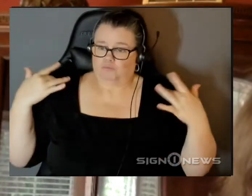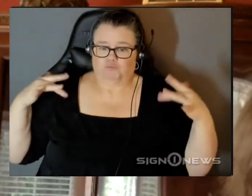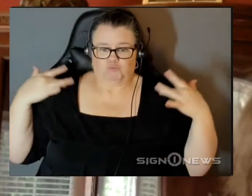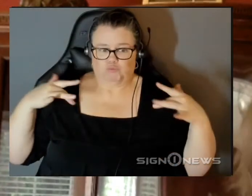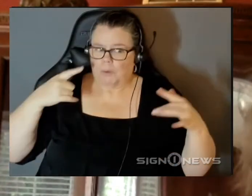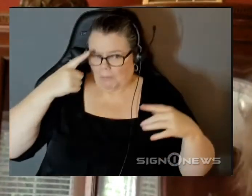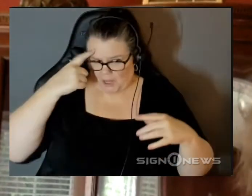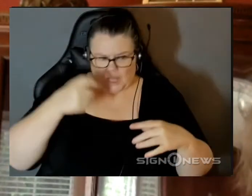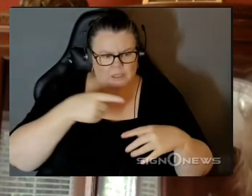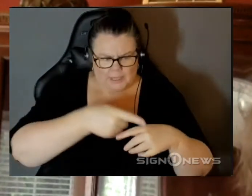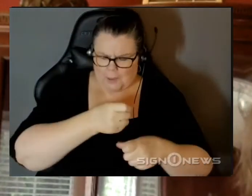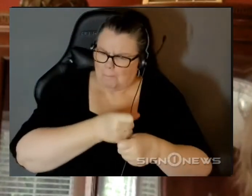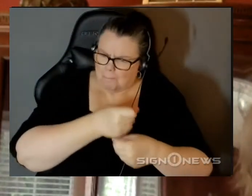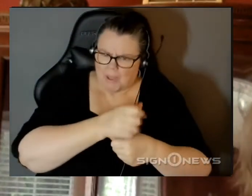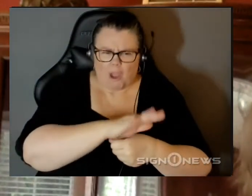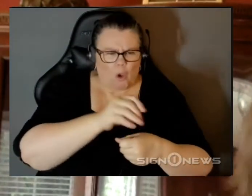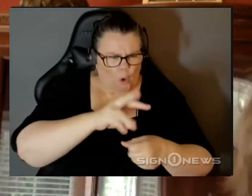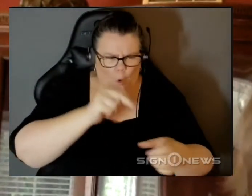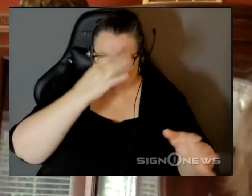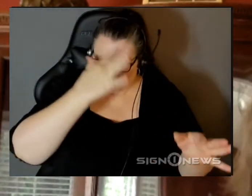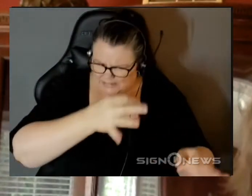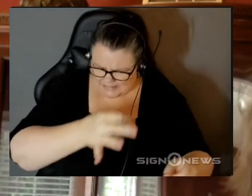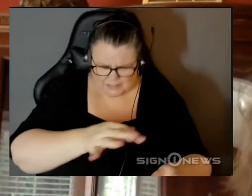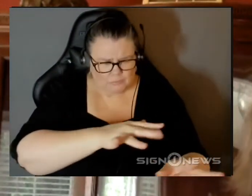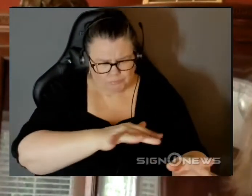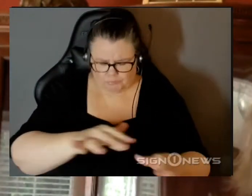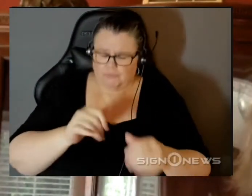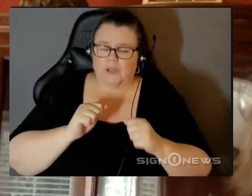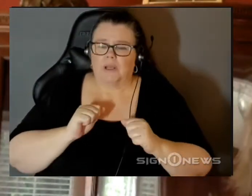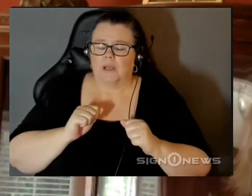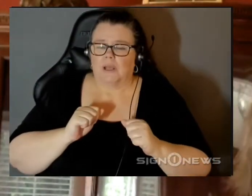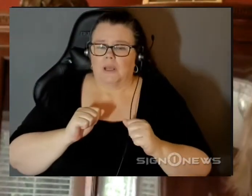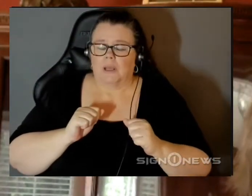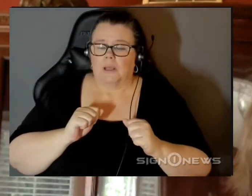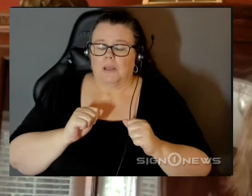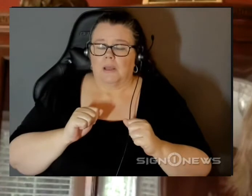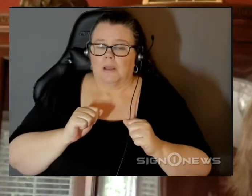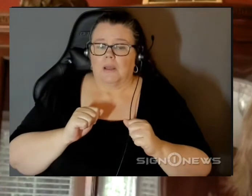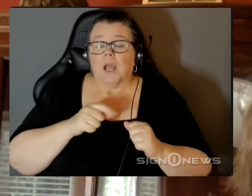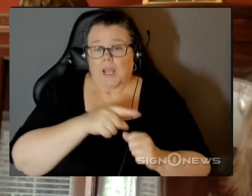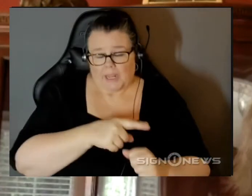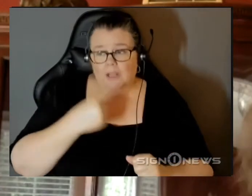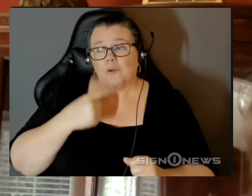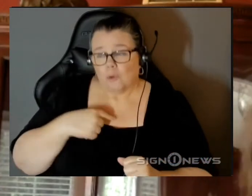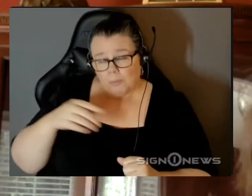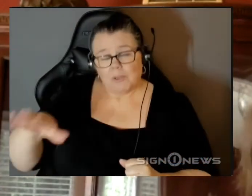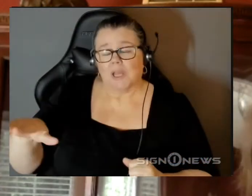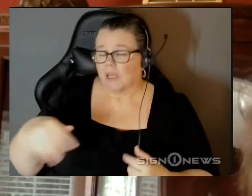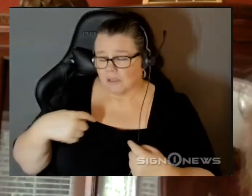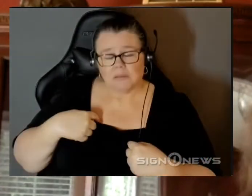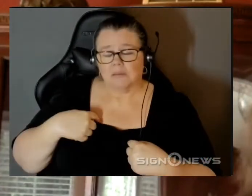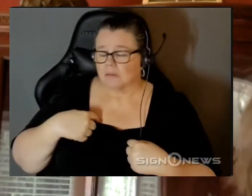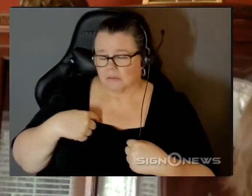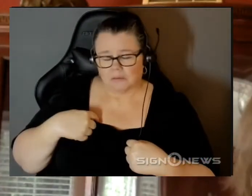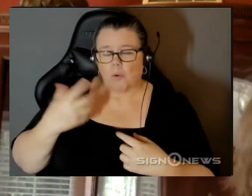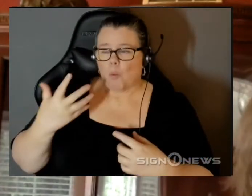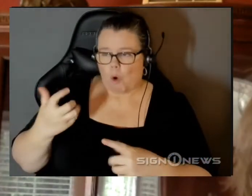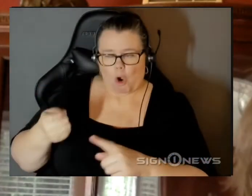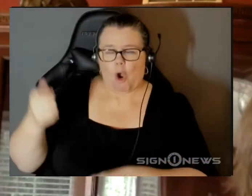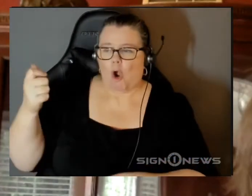So once he convinced me that it did make a difference, and I thought, okay, great.